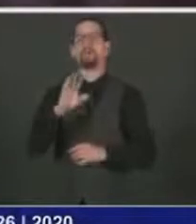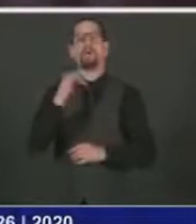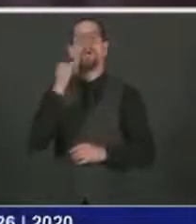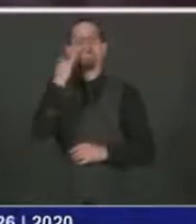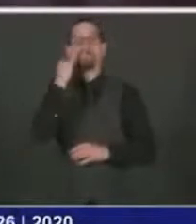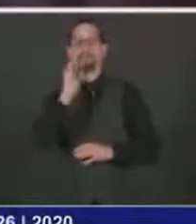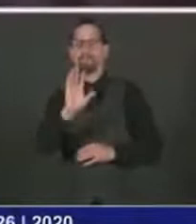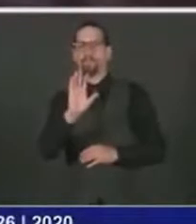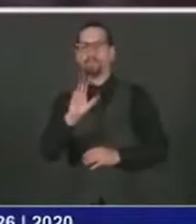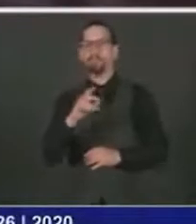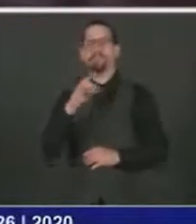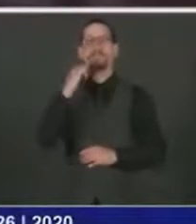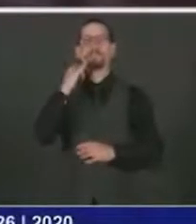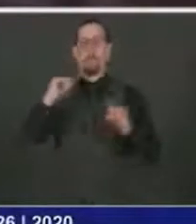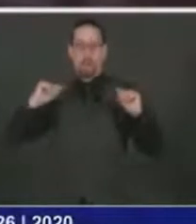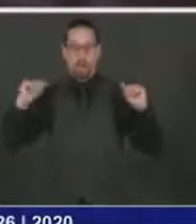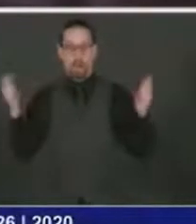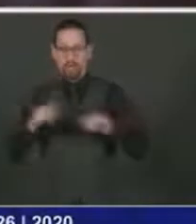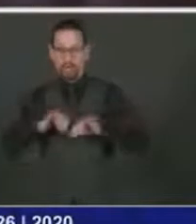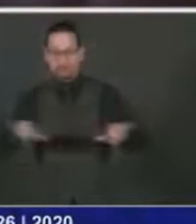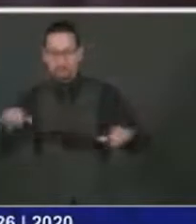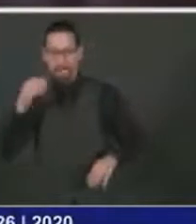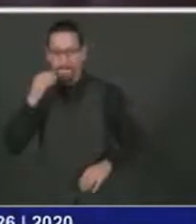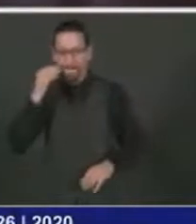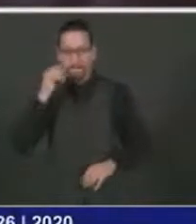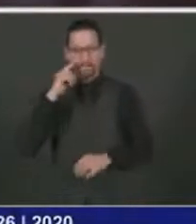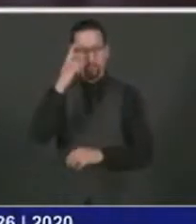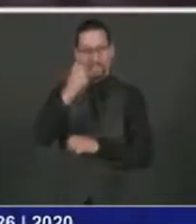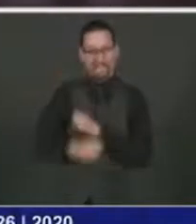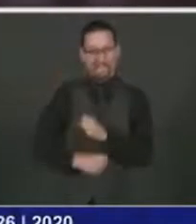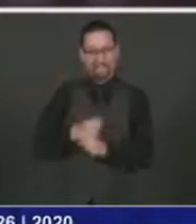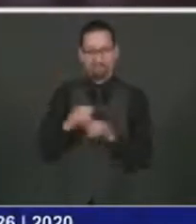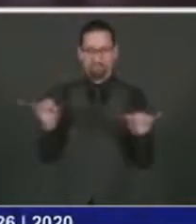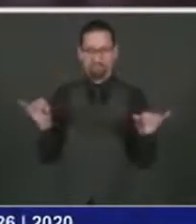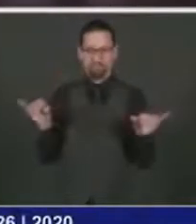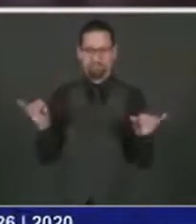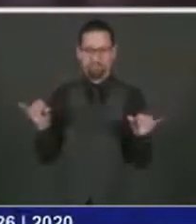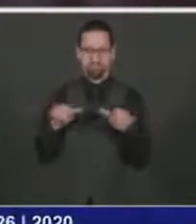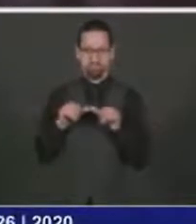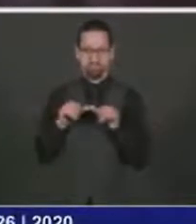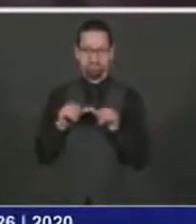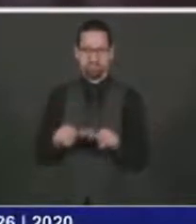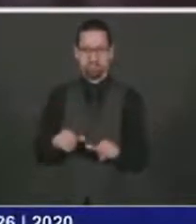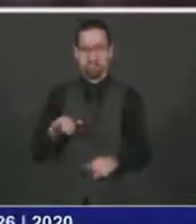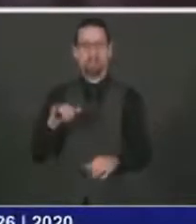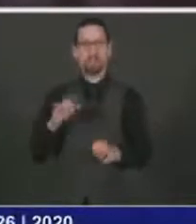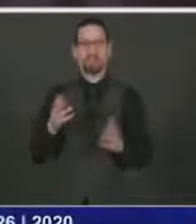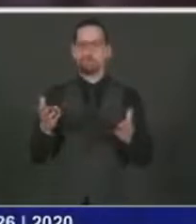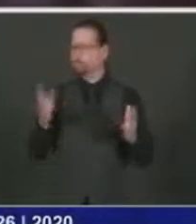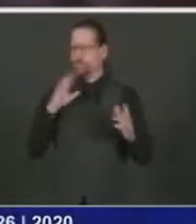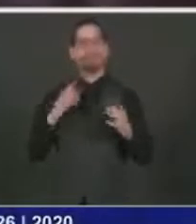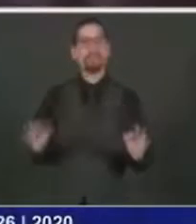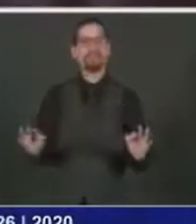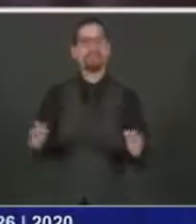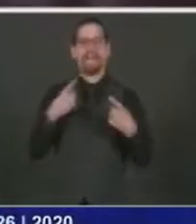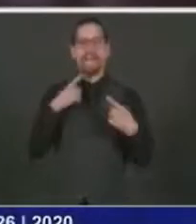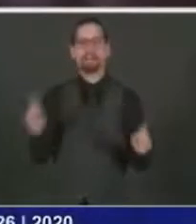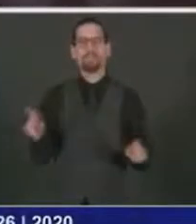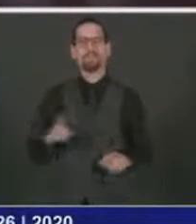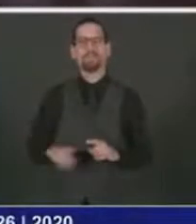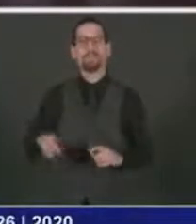for a year, yeah, that would be effective as it relates to the virus. But that is a terrible